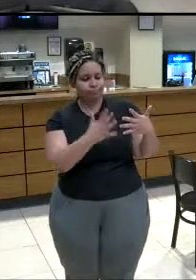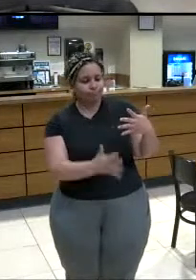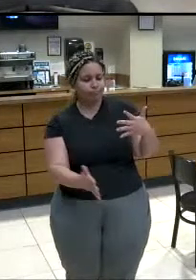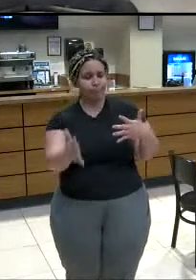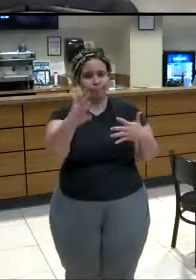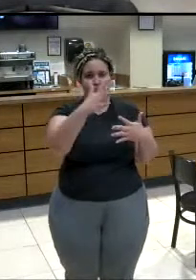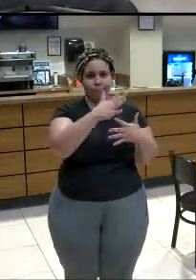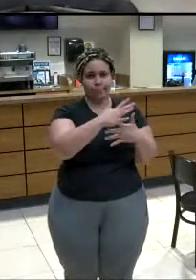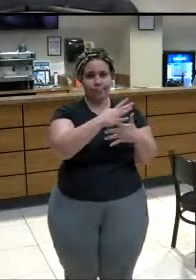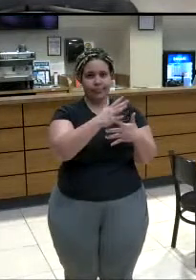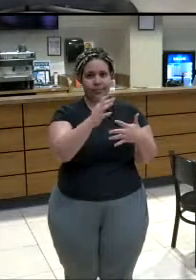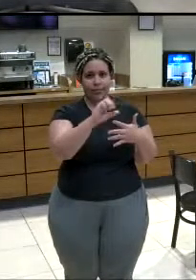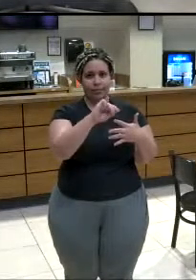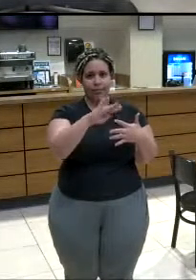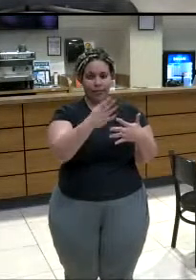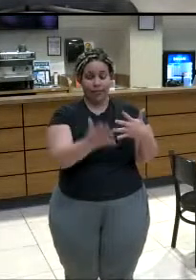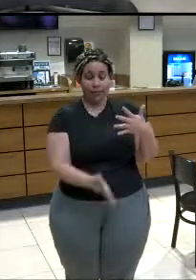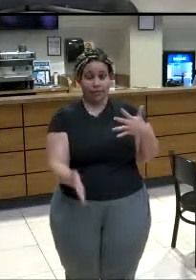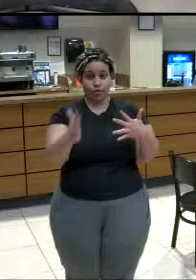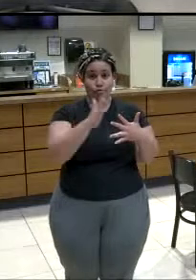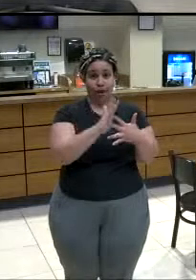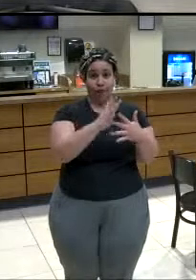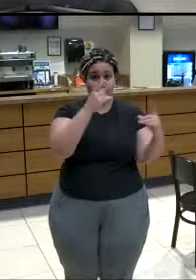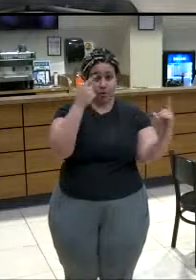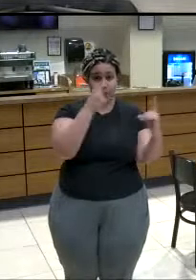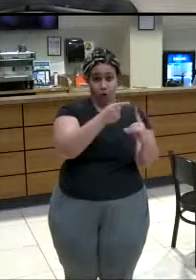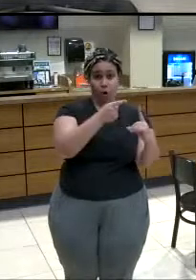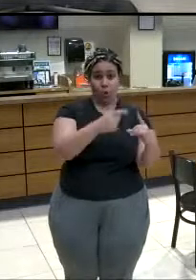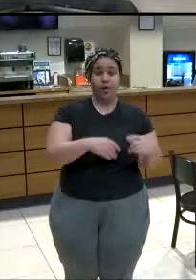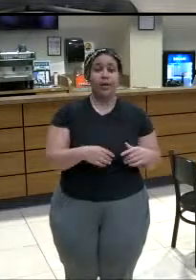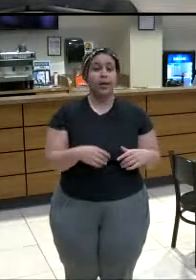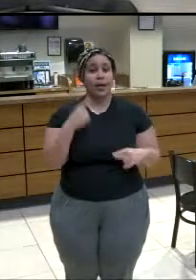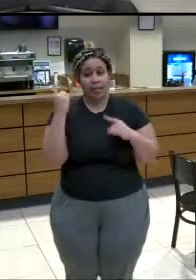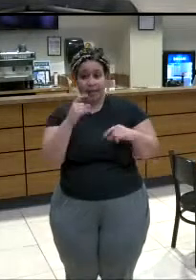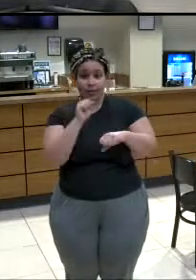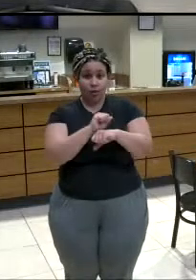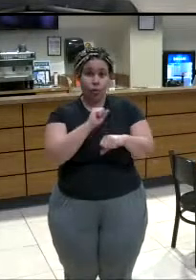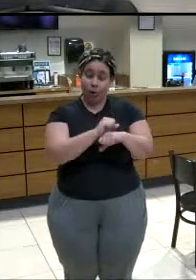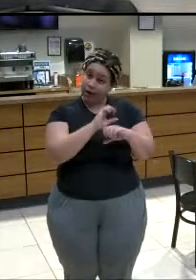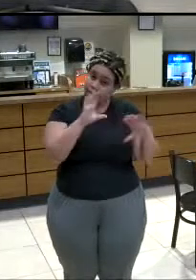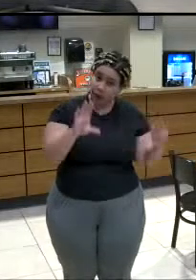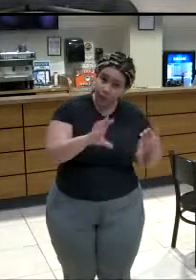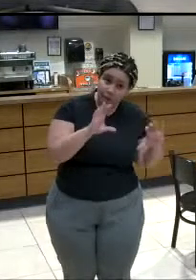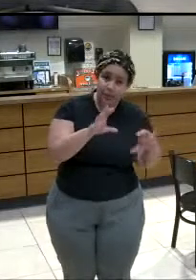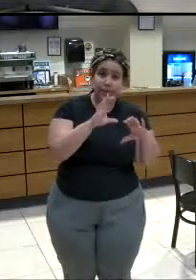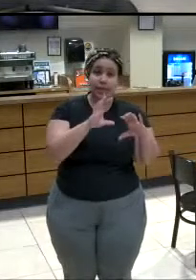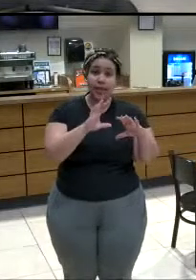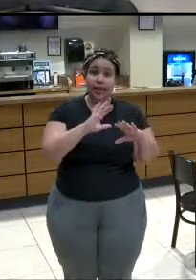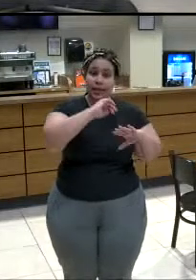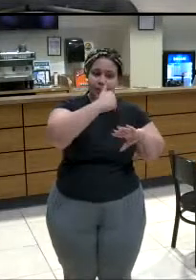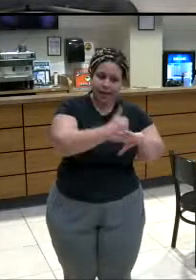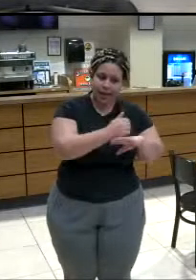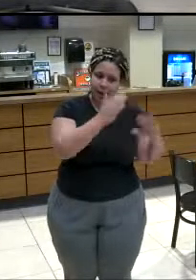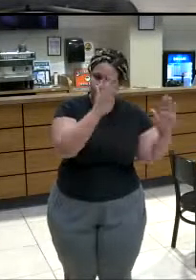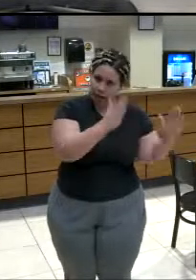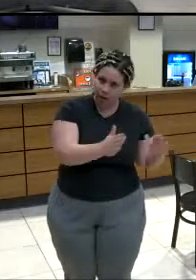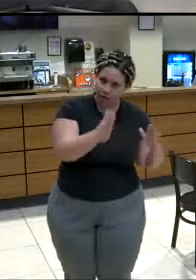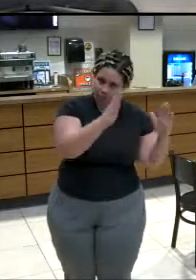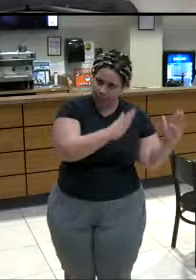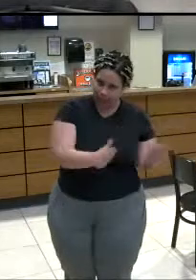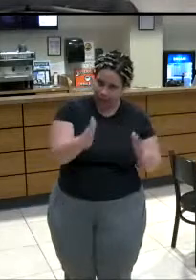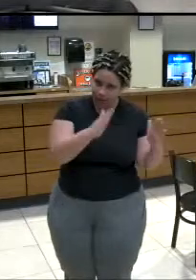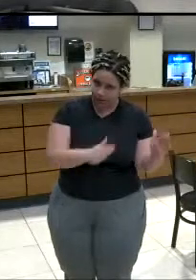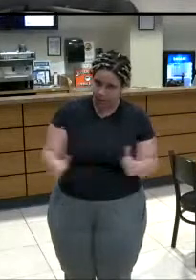And that is the thinking and the work that was done in the implementation of the strategic plan when it